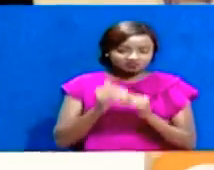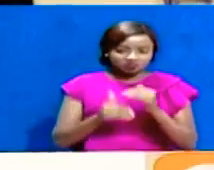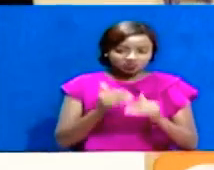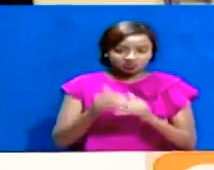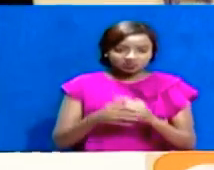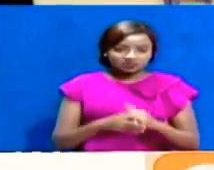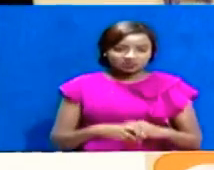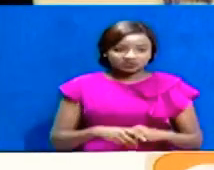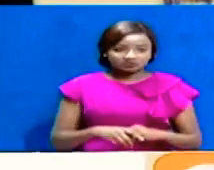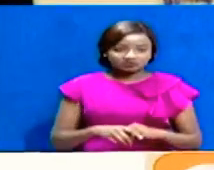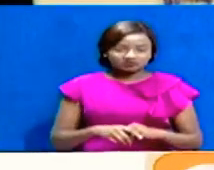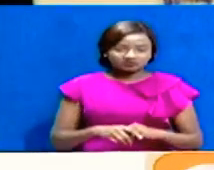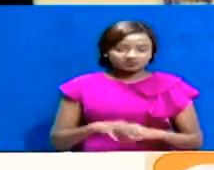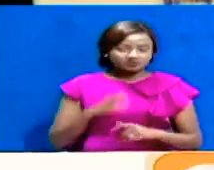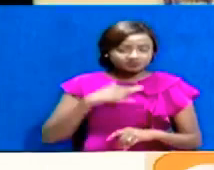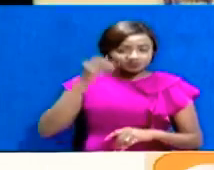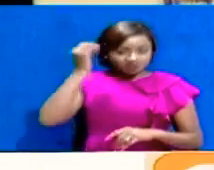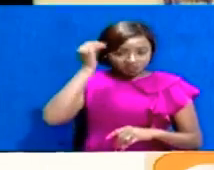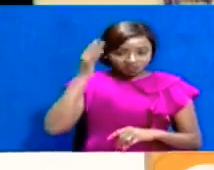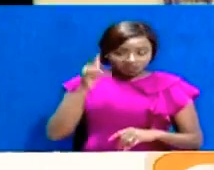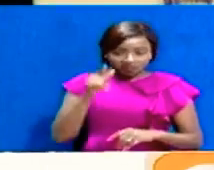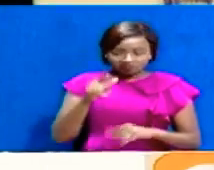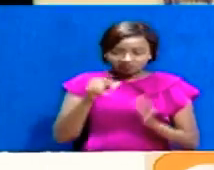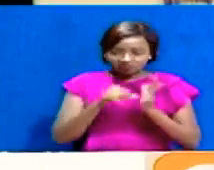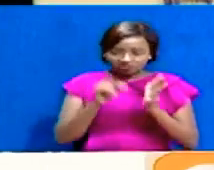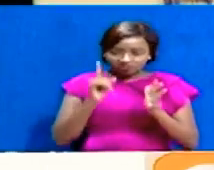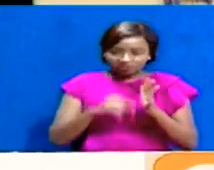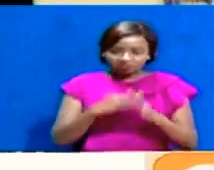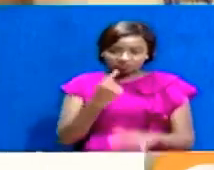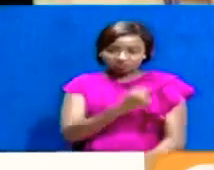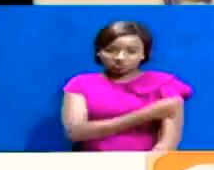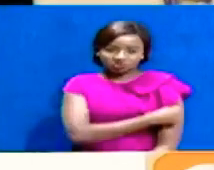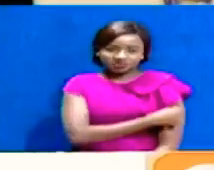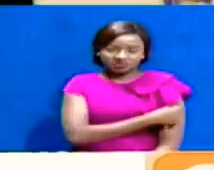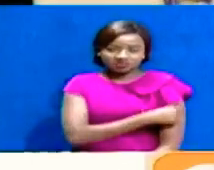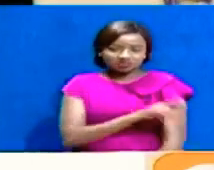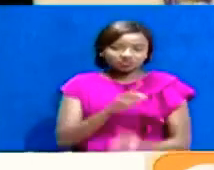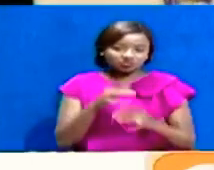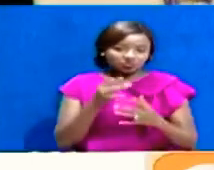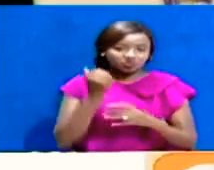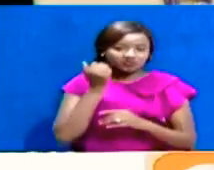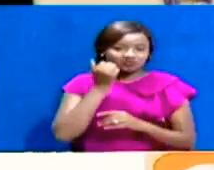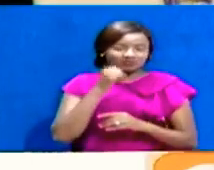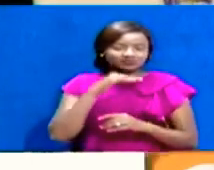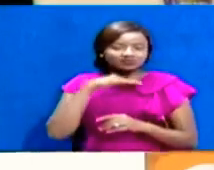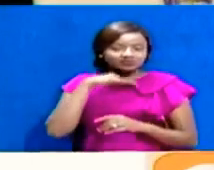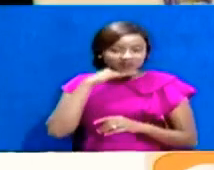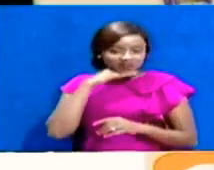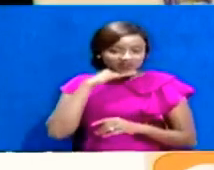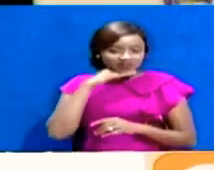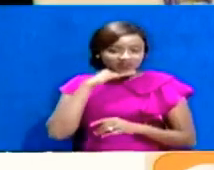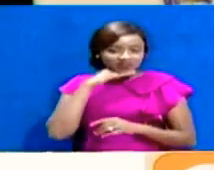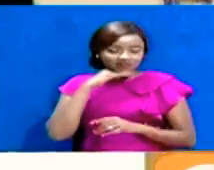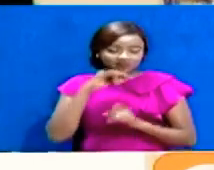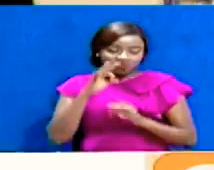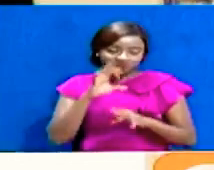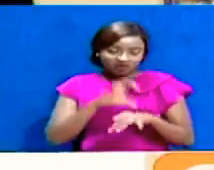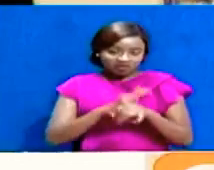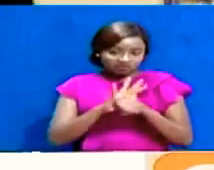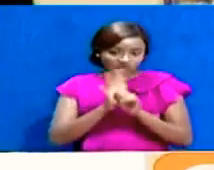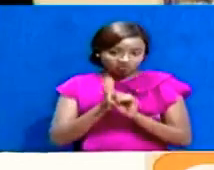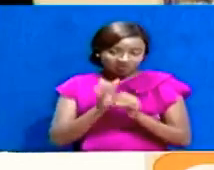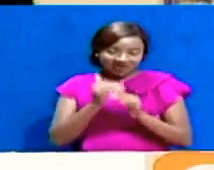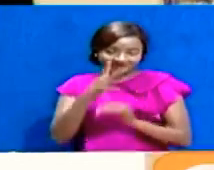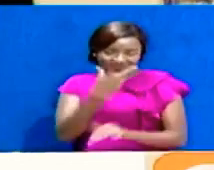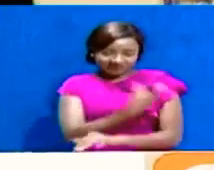and death. So let's just keep remembering the problem here is hospitalization and death. So if you do get COVID after your vaccination, it'll be very mild, and